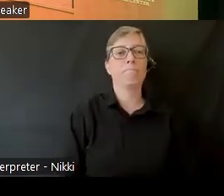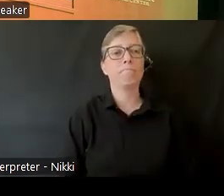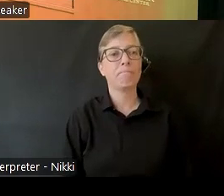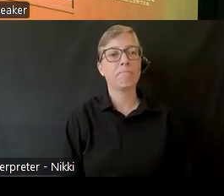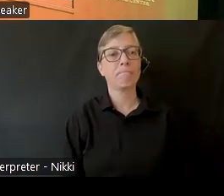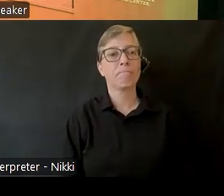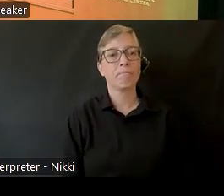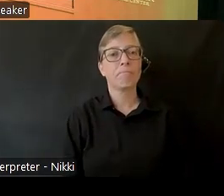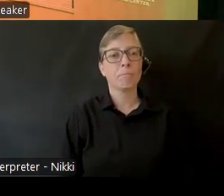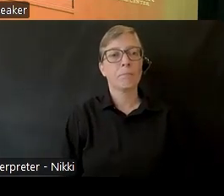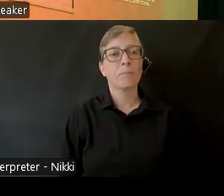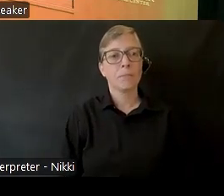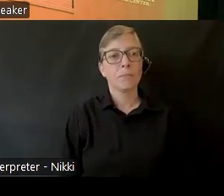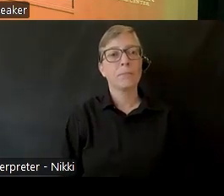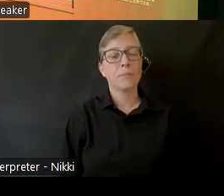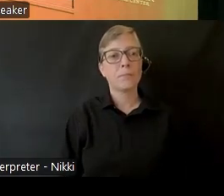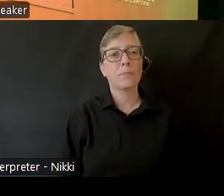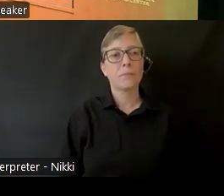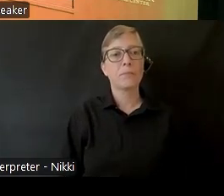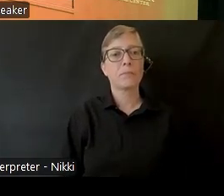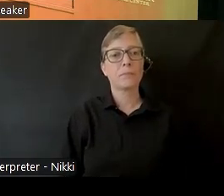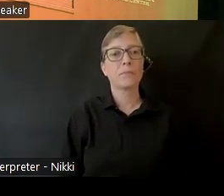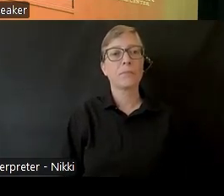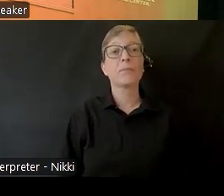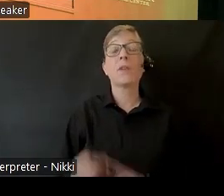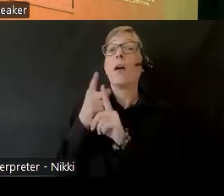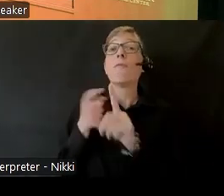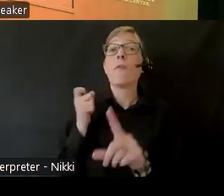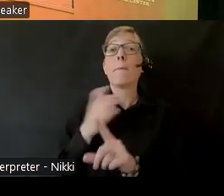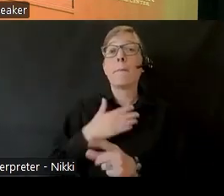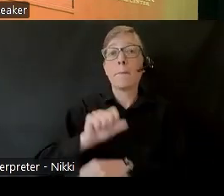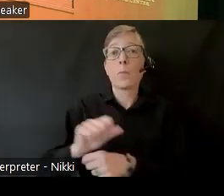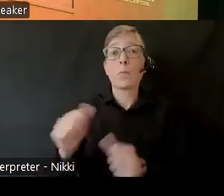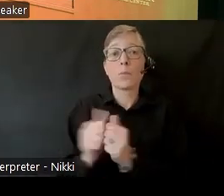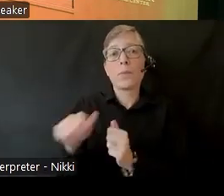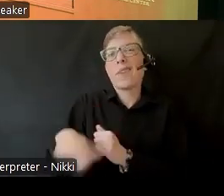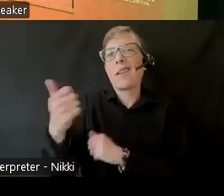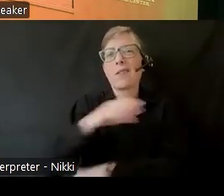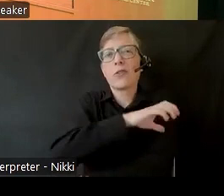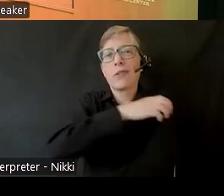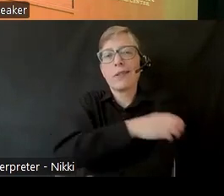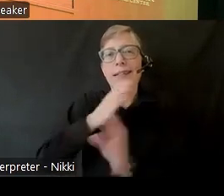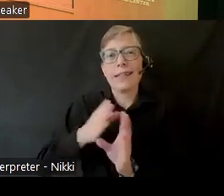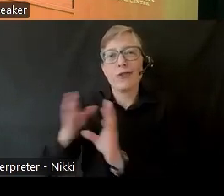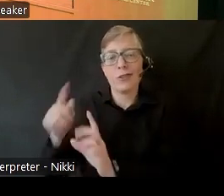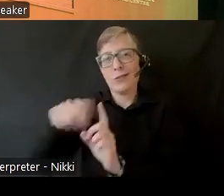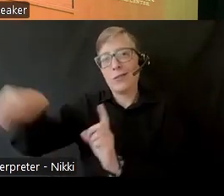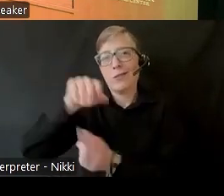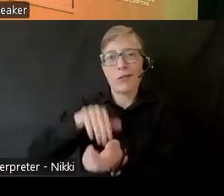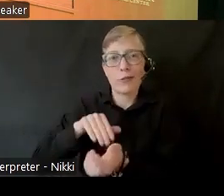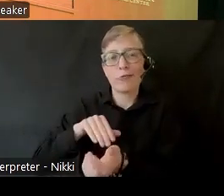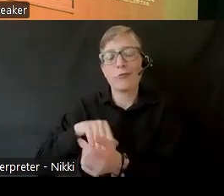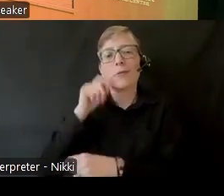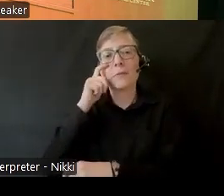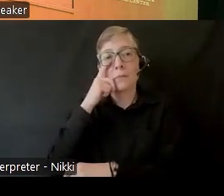So from my work with other clinicians, I think one of the common kind of measure of success